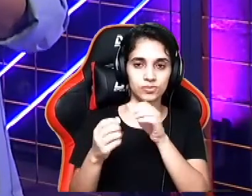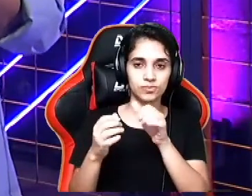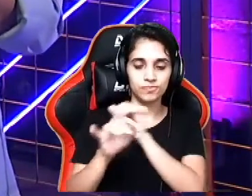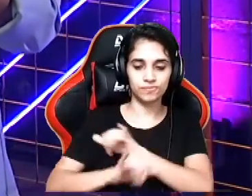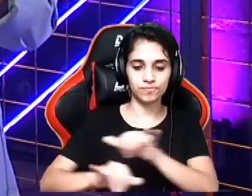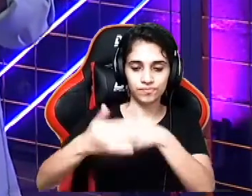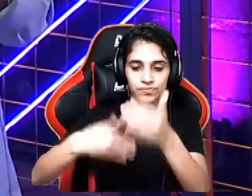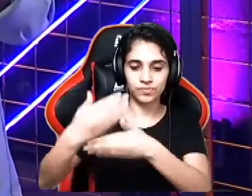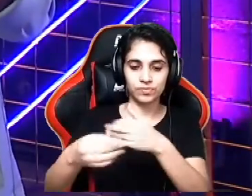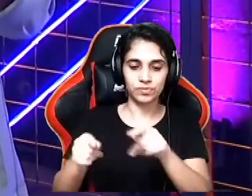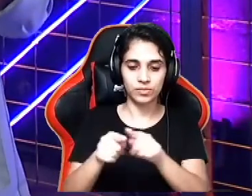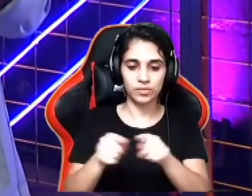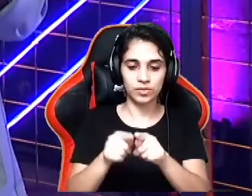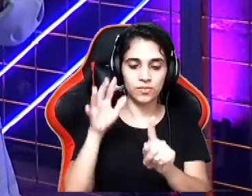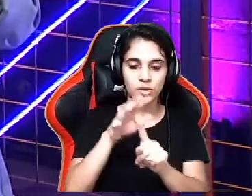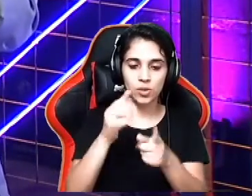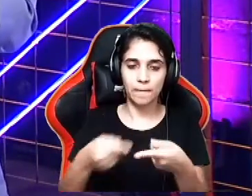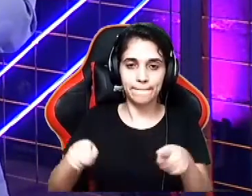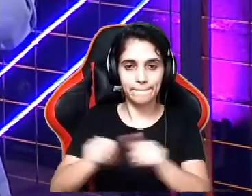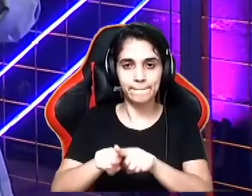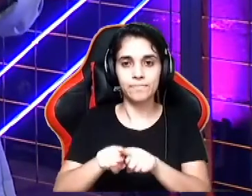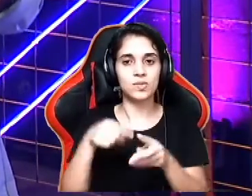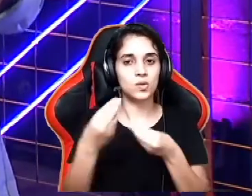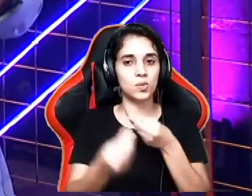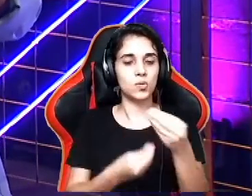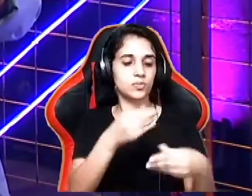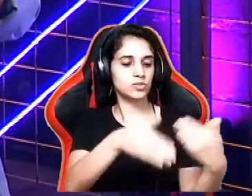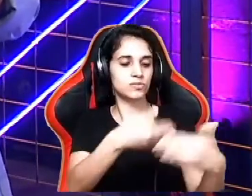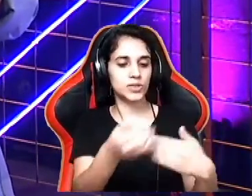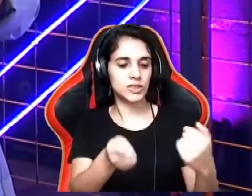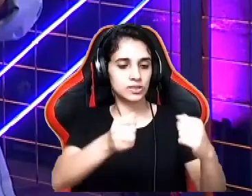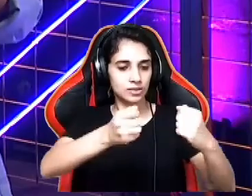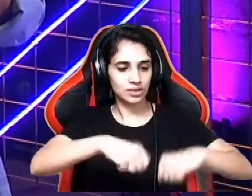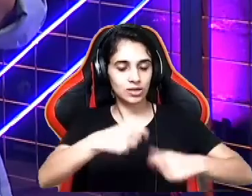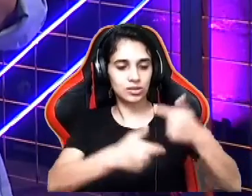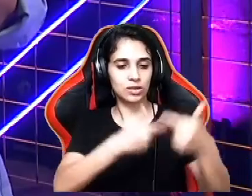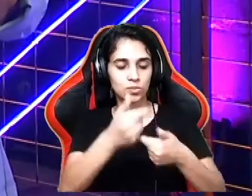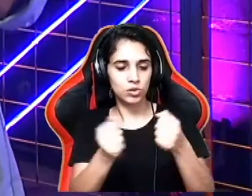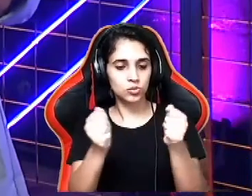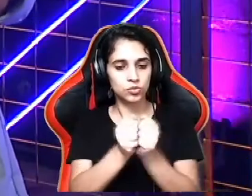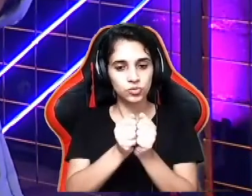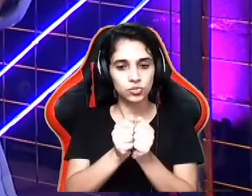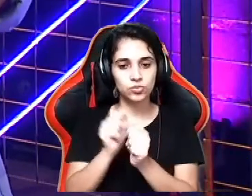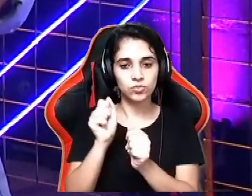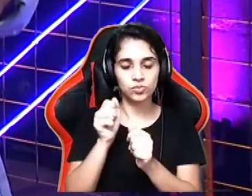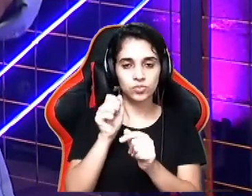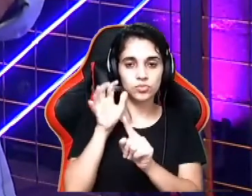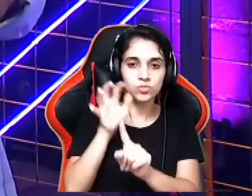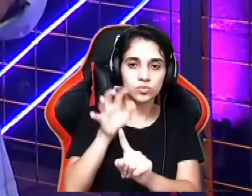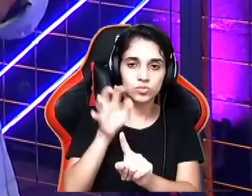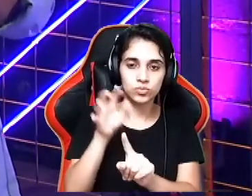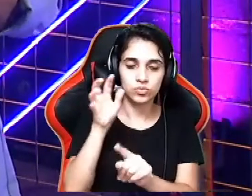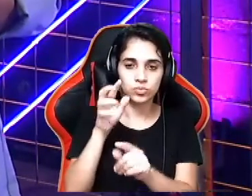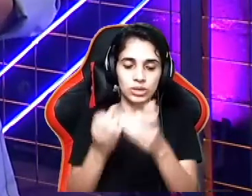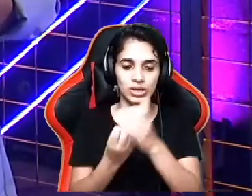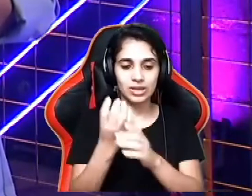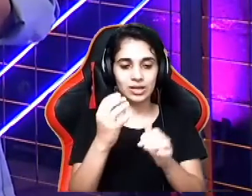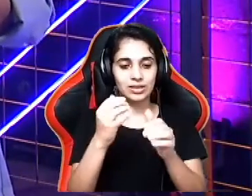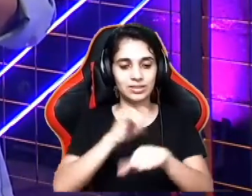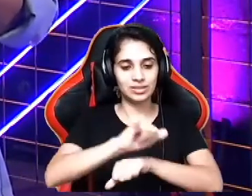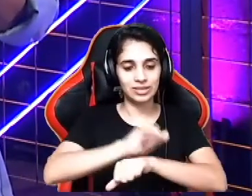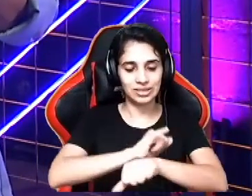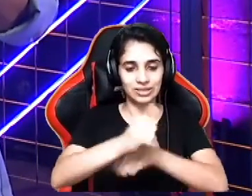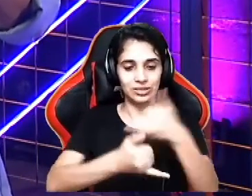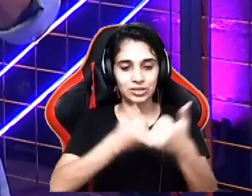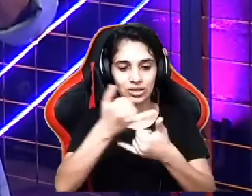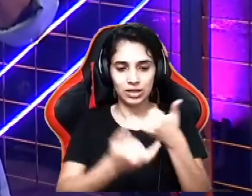Monomyto, developers and influencers partnering. So, how can they work side by side to build